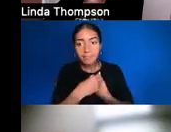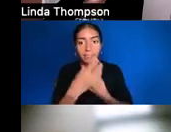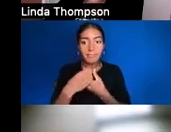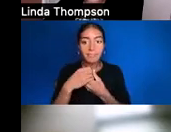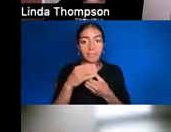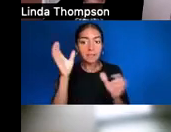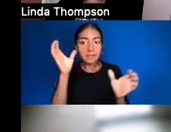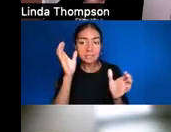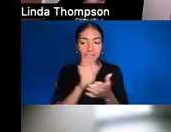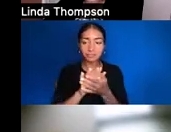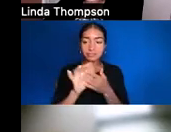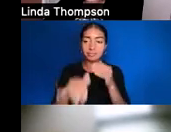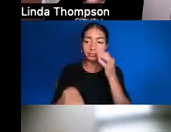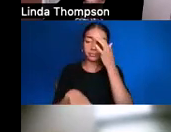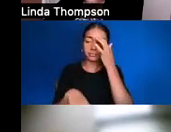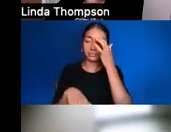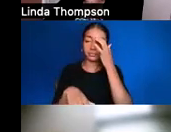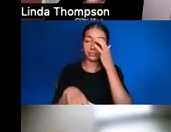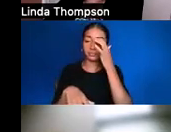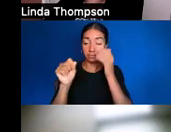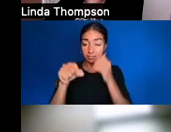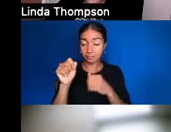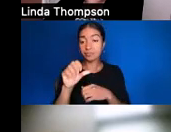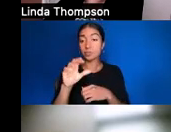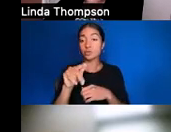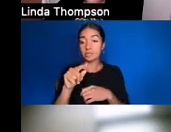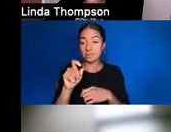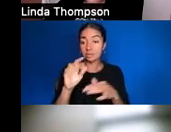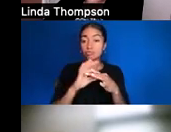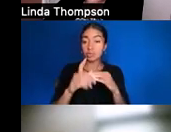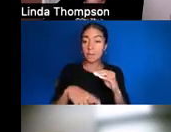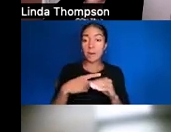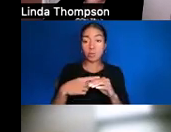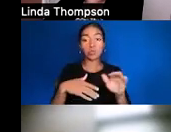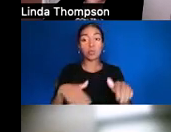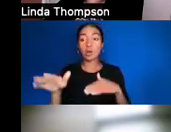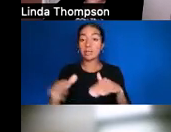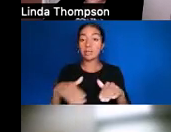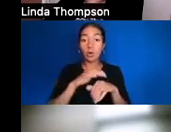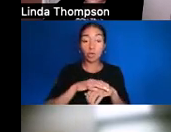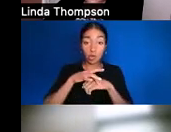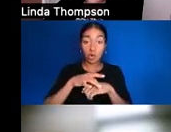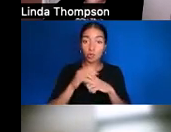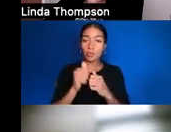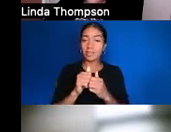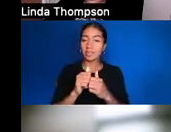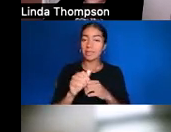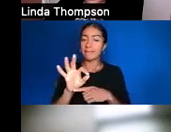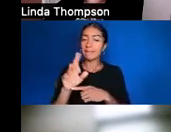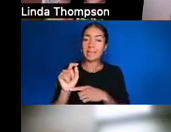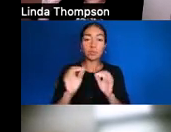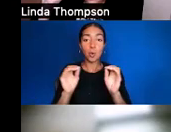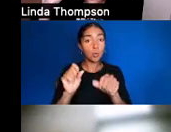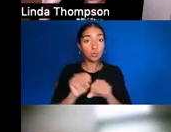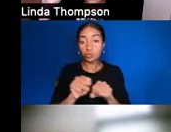yeah. Christine talks about walking on the earth, with your feet, your bare feet, and